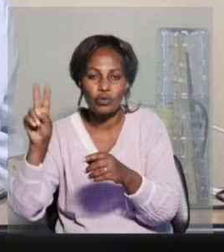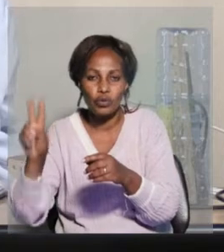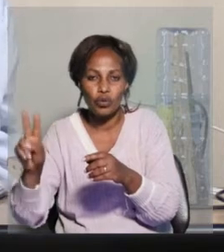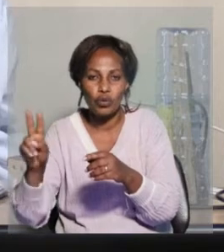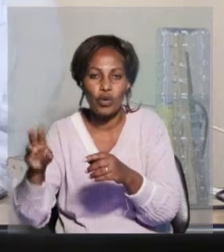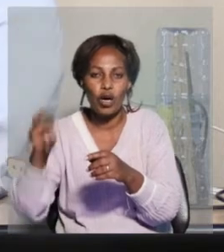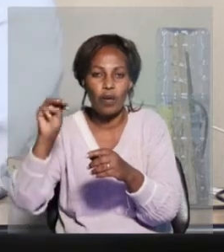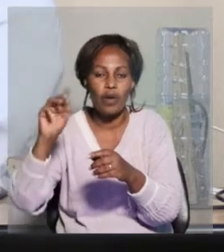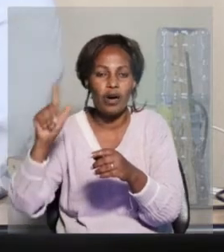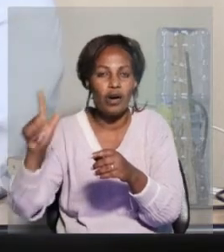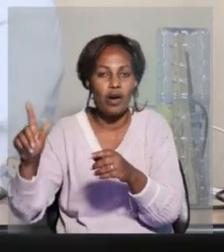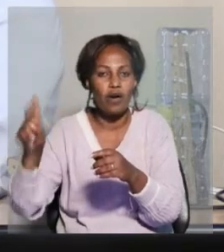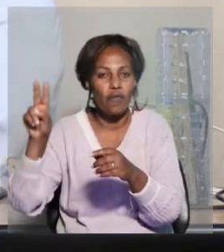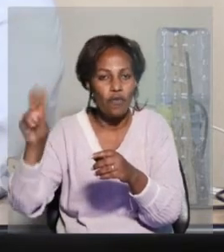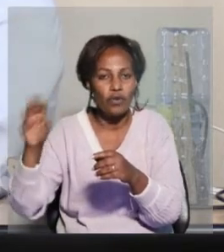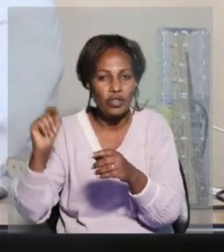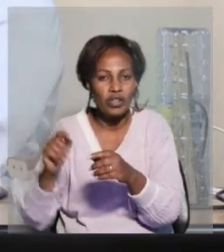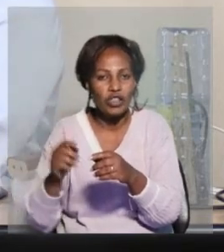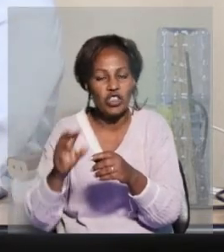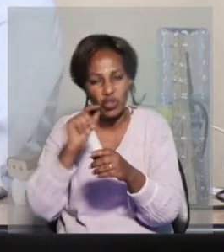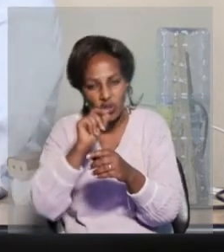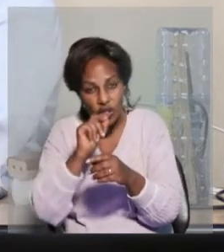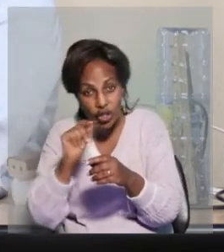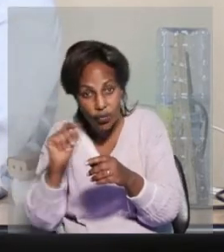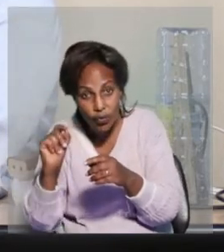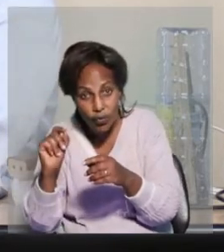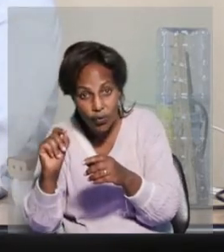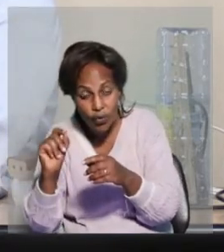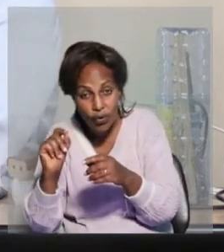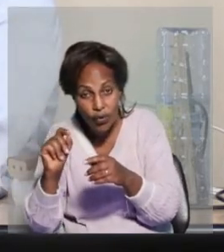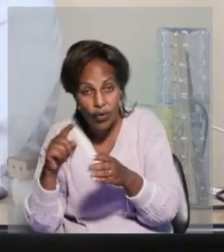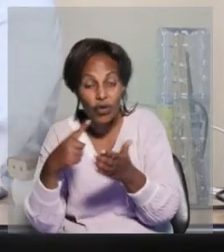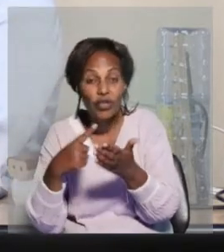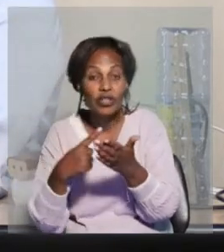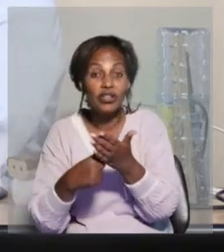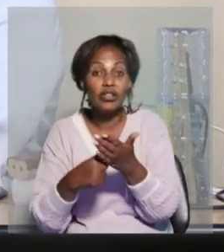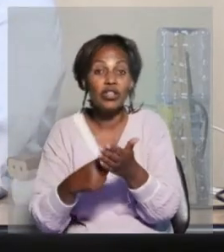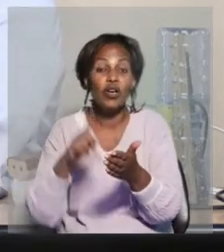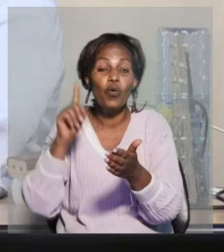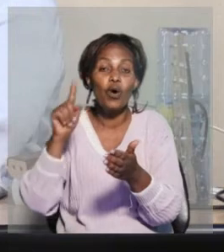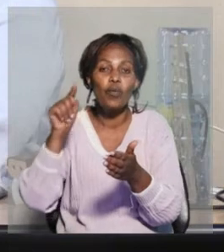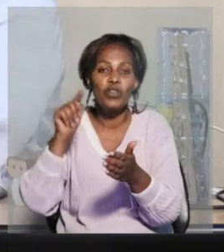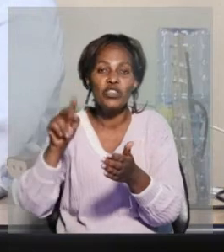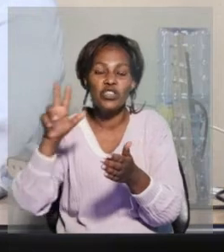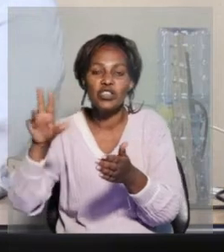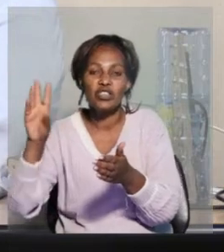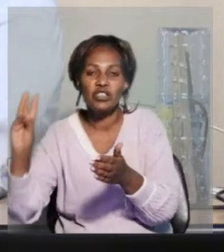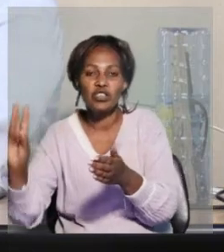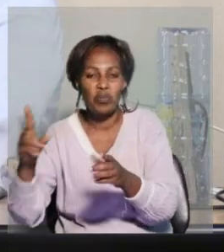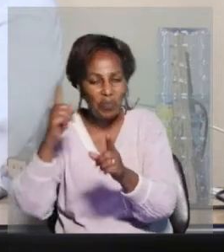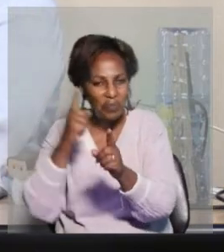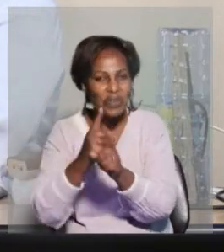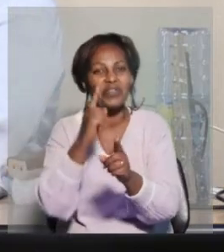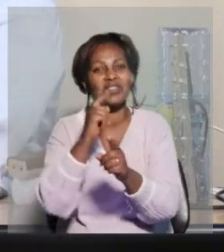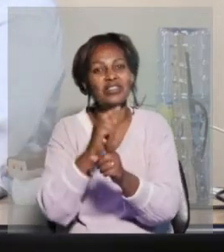1.42 millivolt. So therefore, it has to be 1.36. Yeah, 1.36. Perfect.